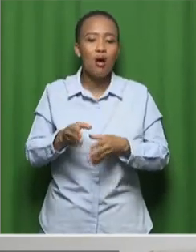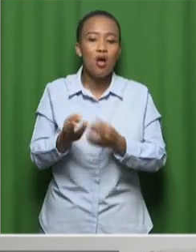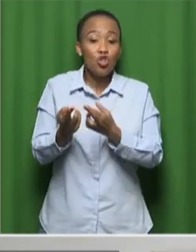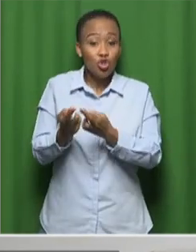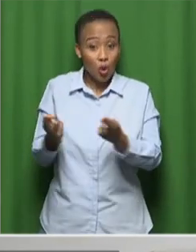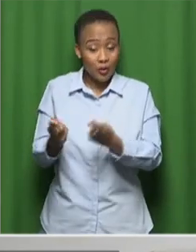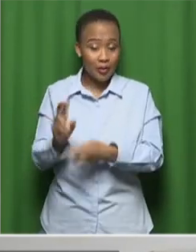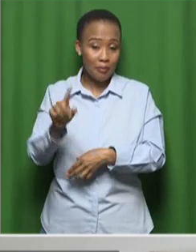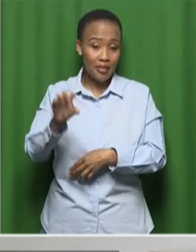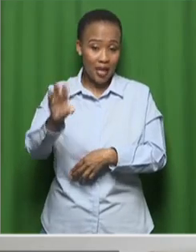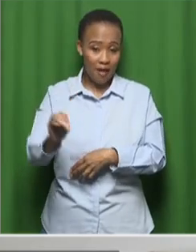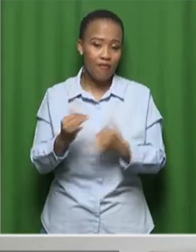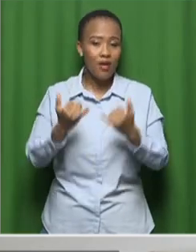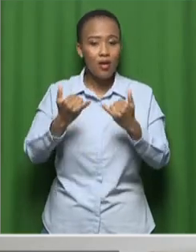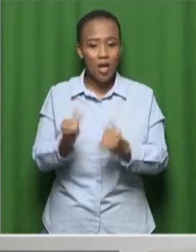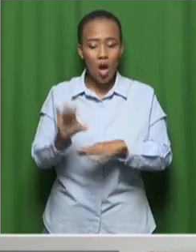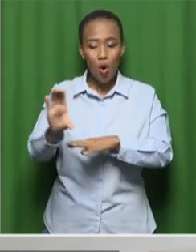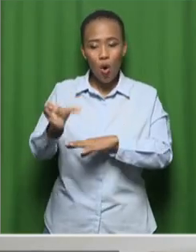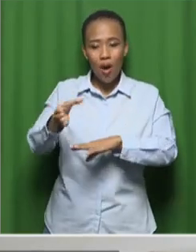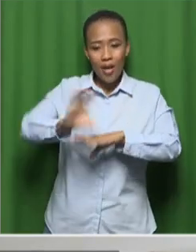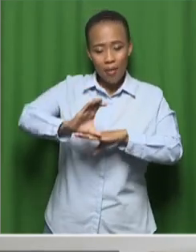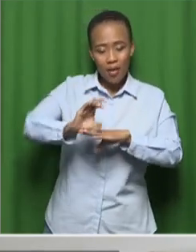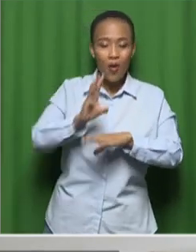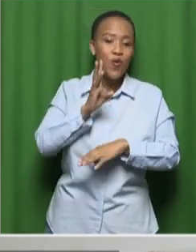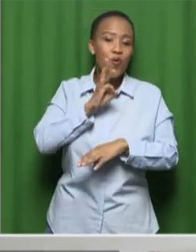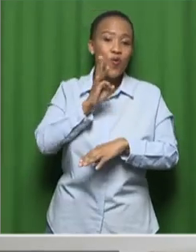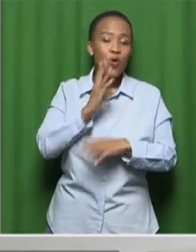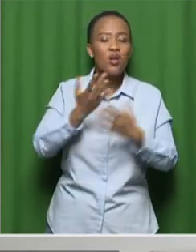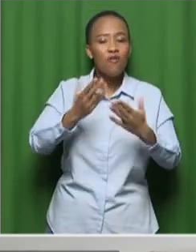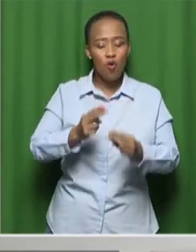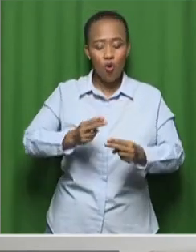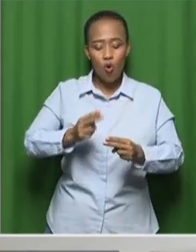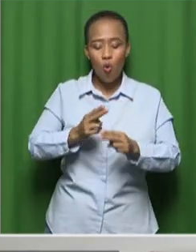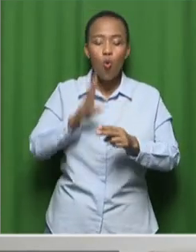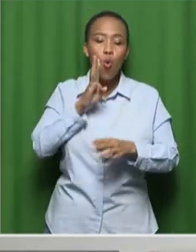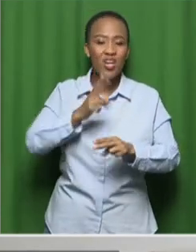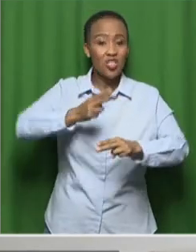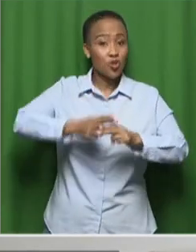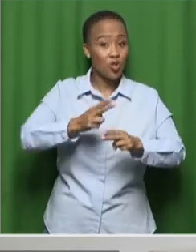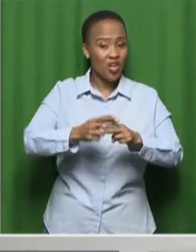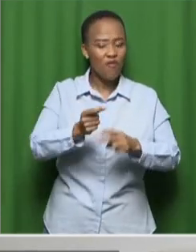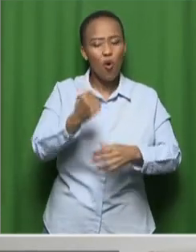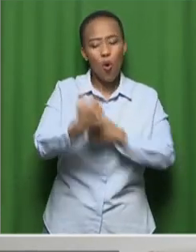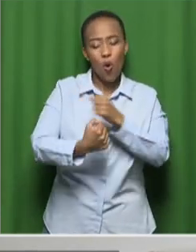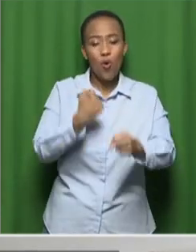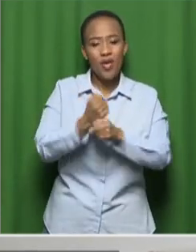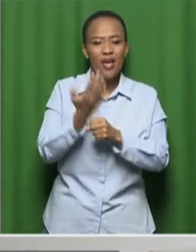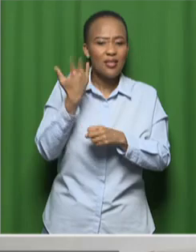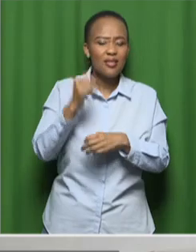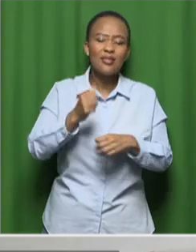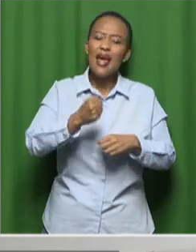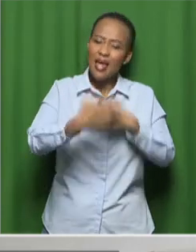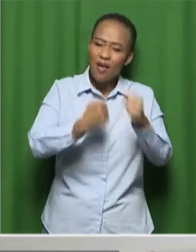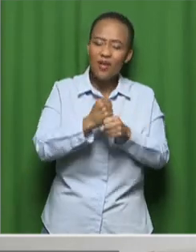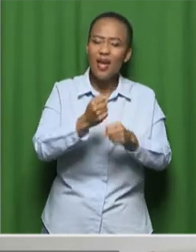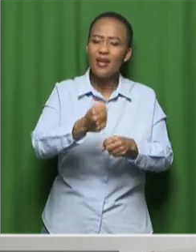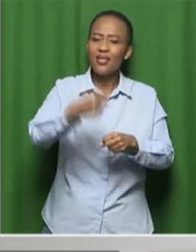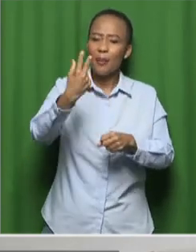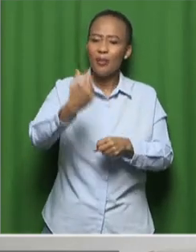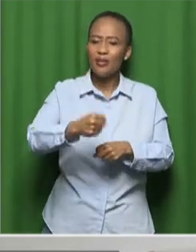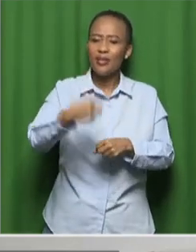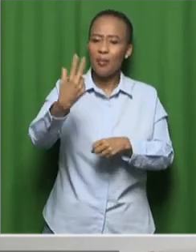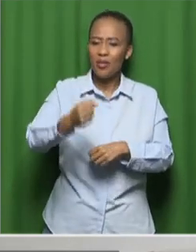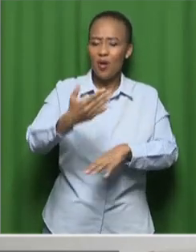why our capital budget alone in the Water and Sanitation Directorate over the past few years has been doubling year on year, from 2 billion